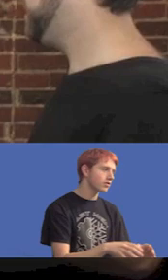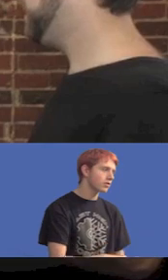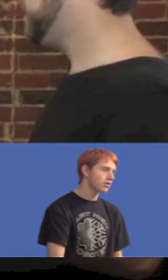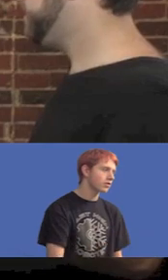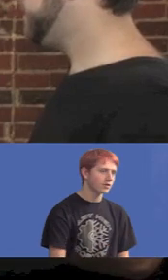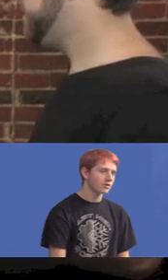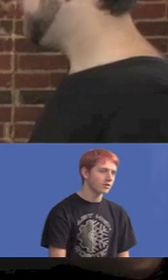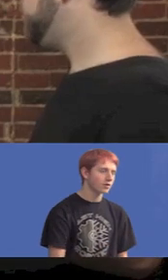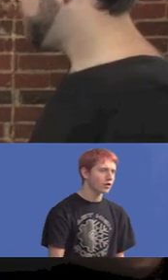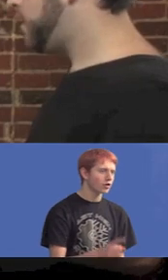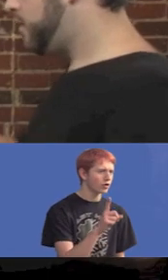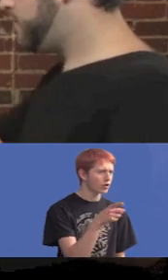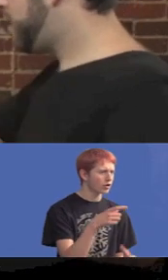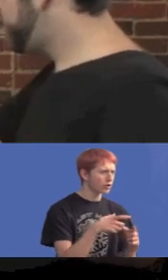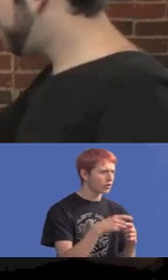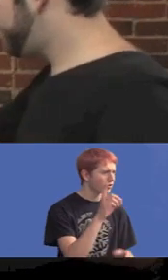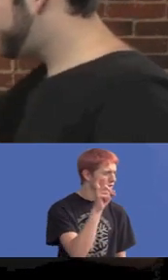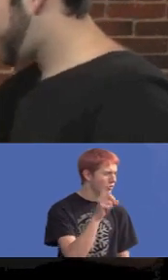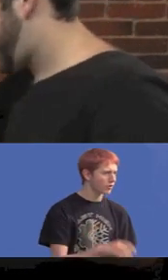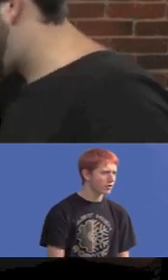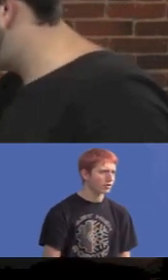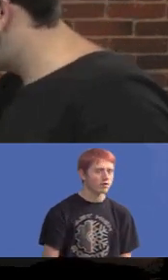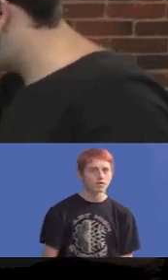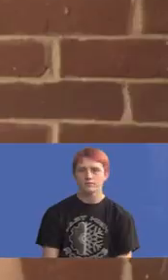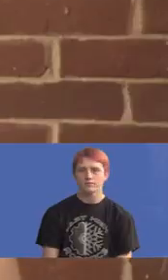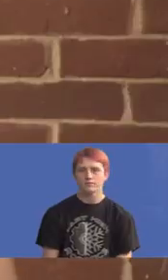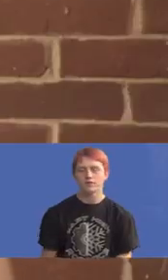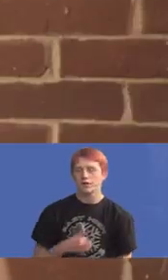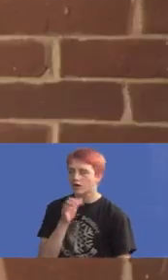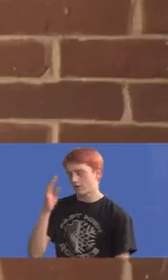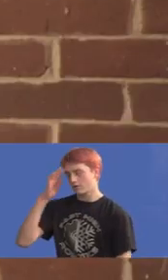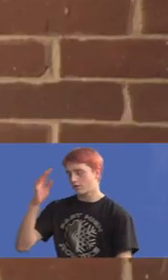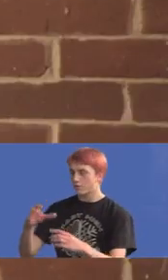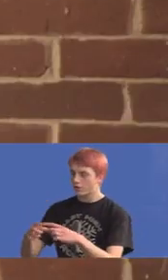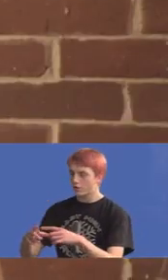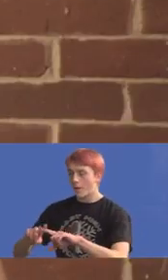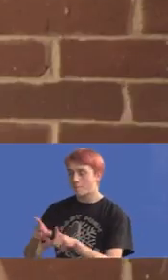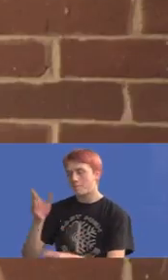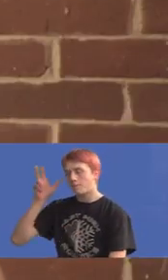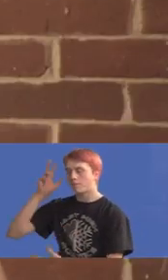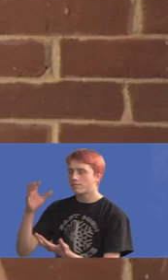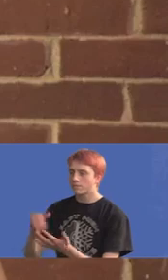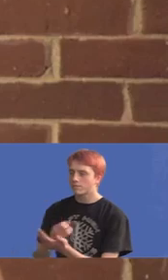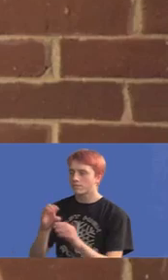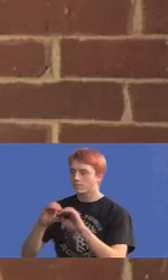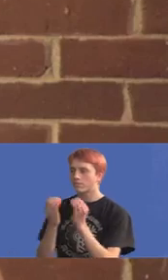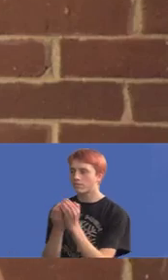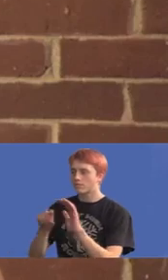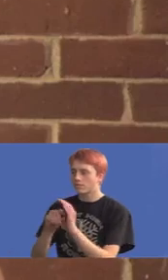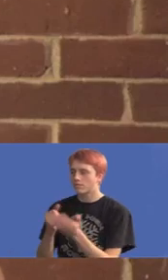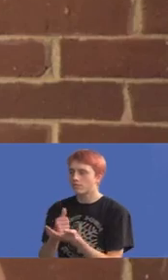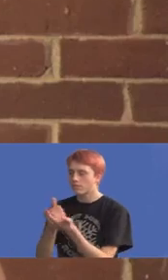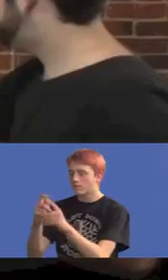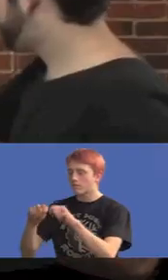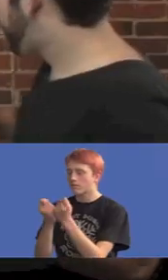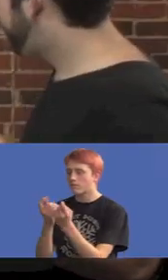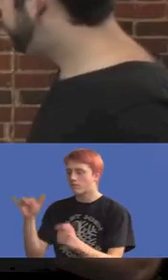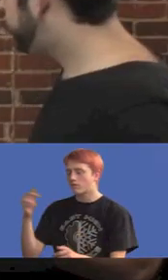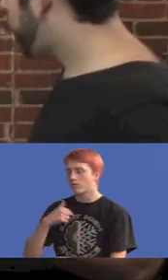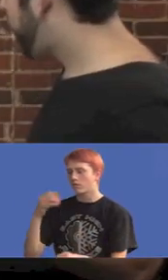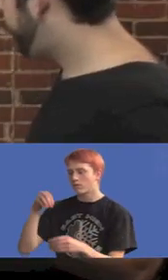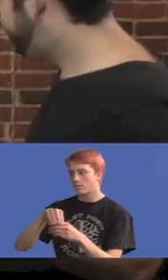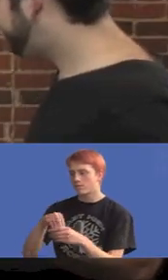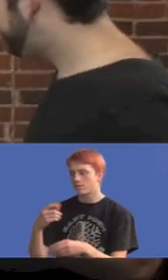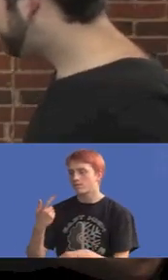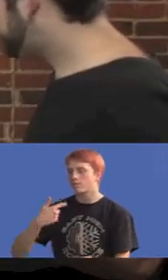year. Will there be donuts? I don't know about donuts, but I heard you can get course credit for mentoring a team. Either way,